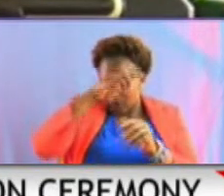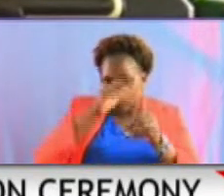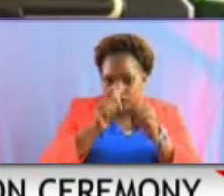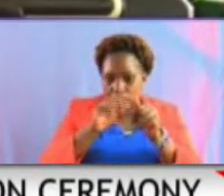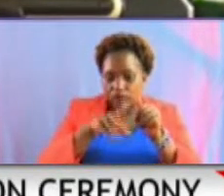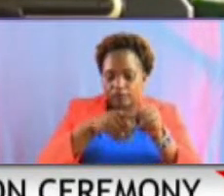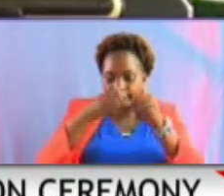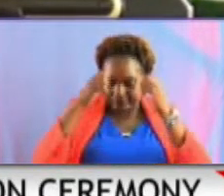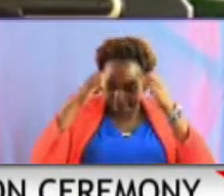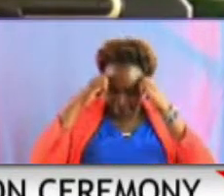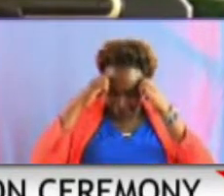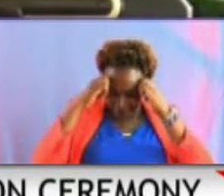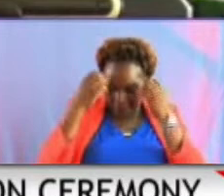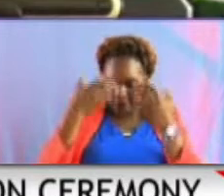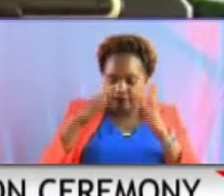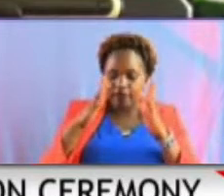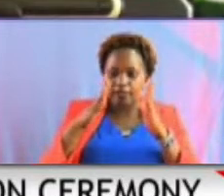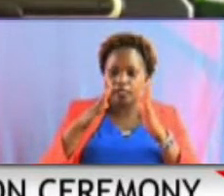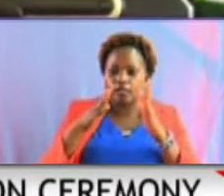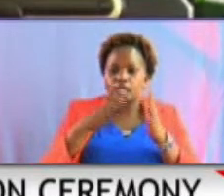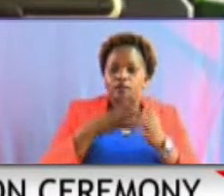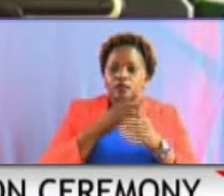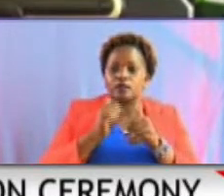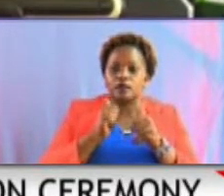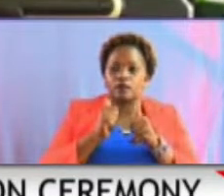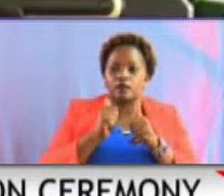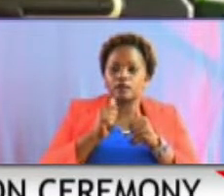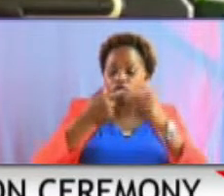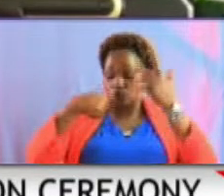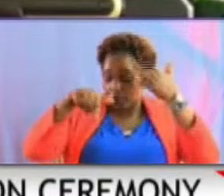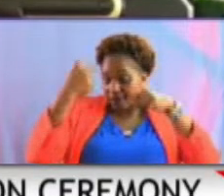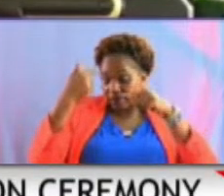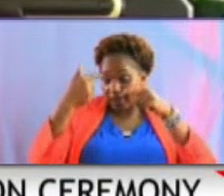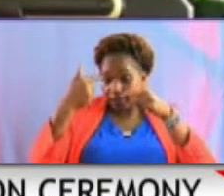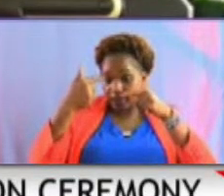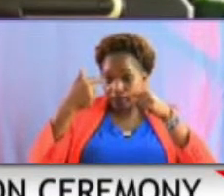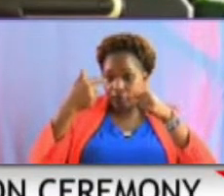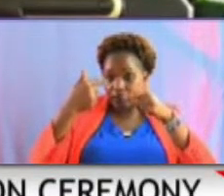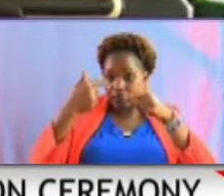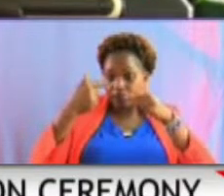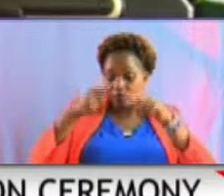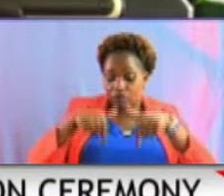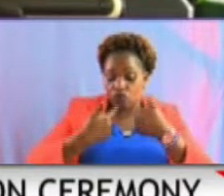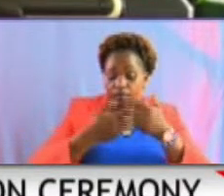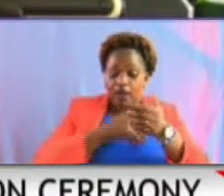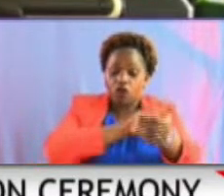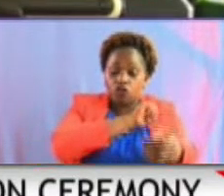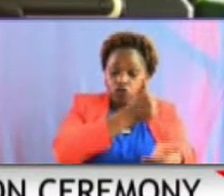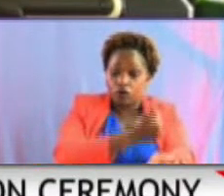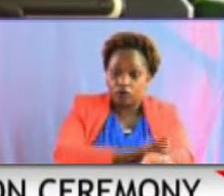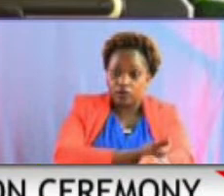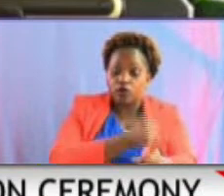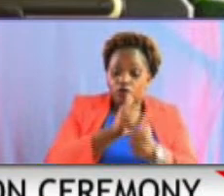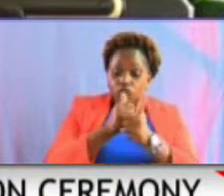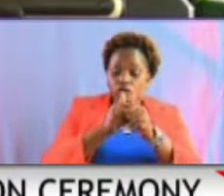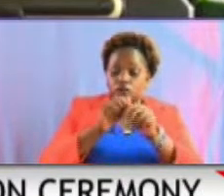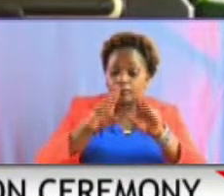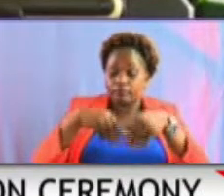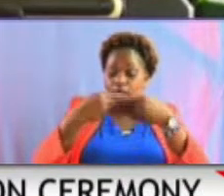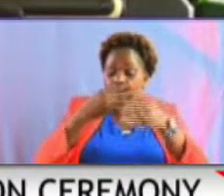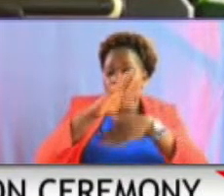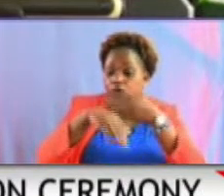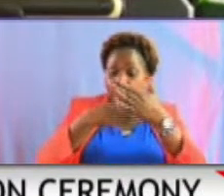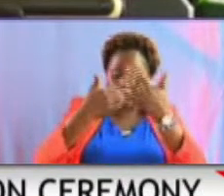been educated, trained, and qualified, and by my authority and that of the entire